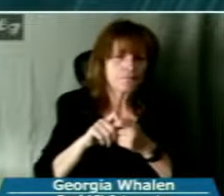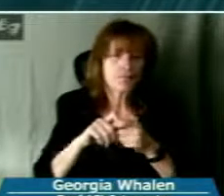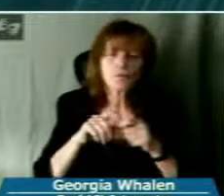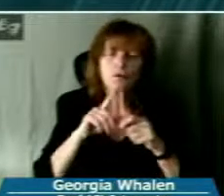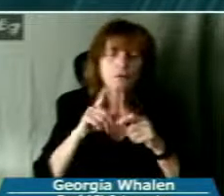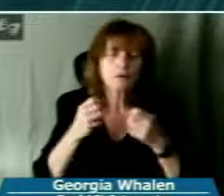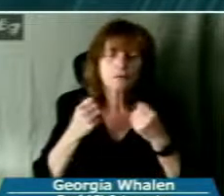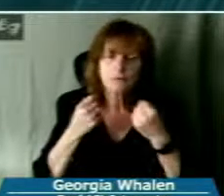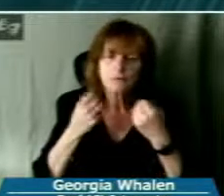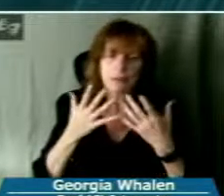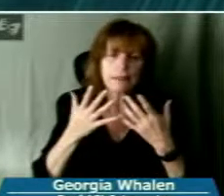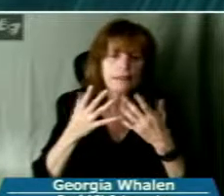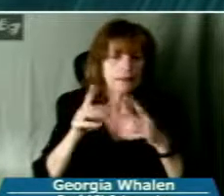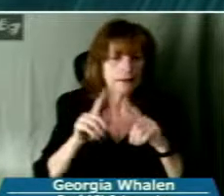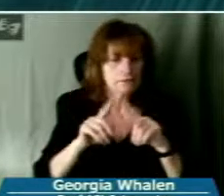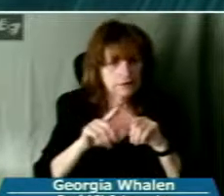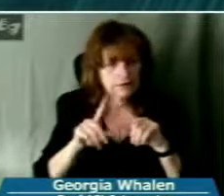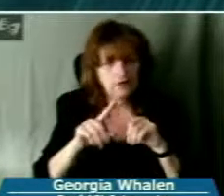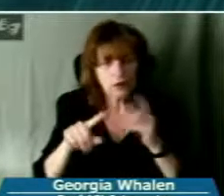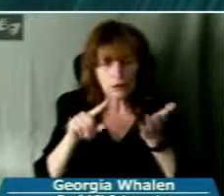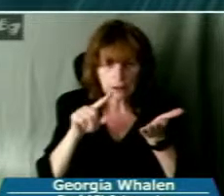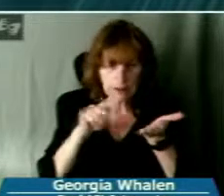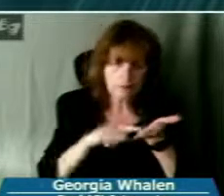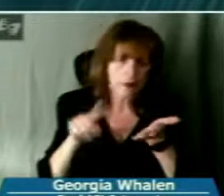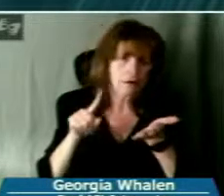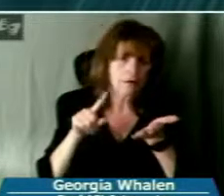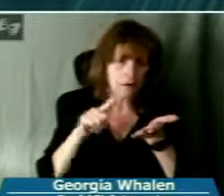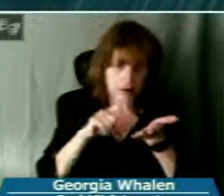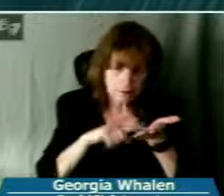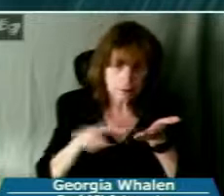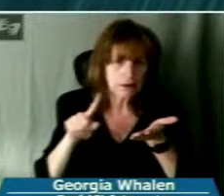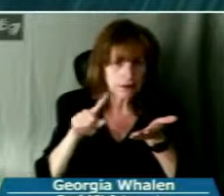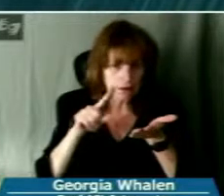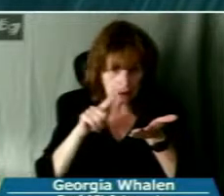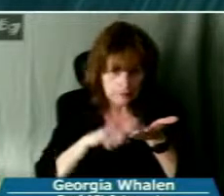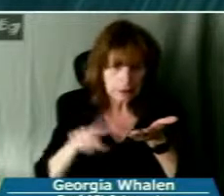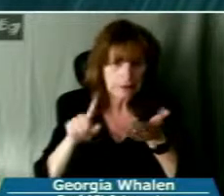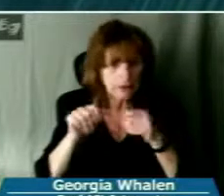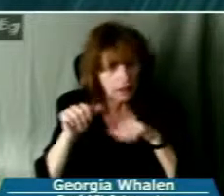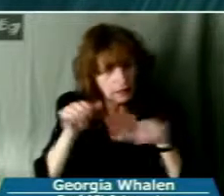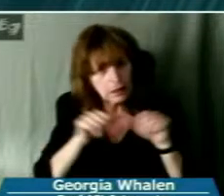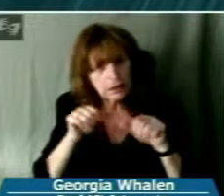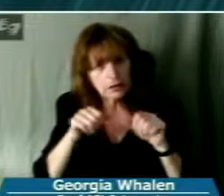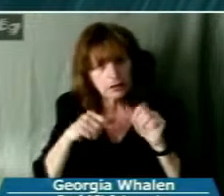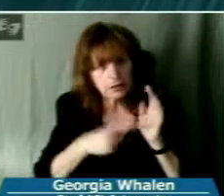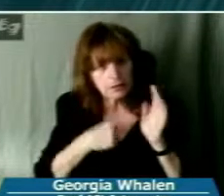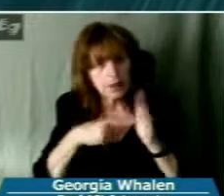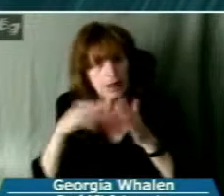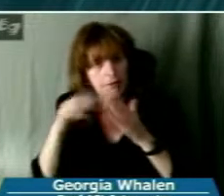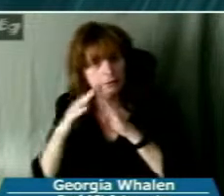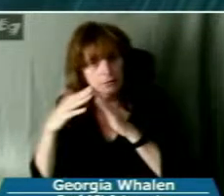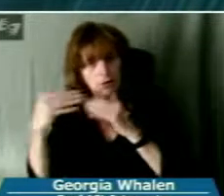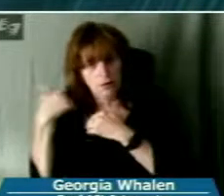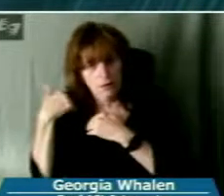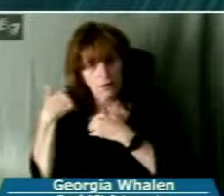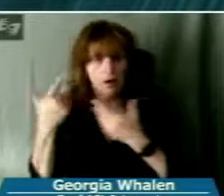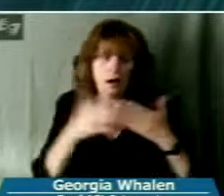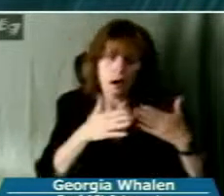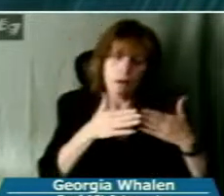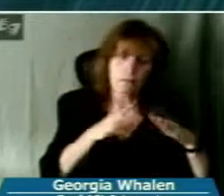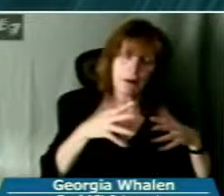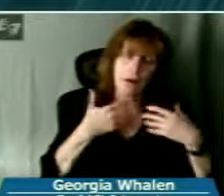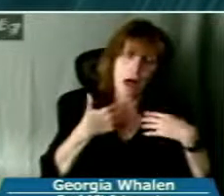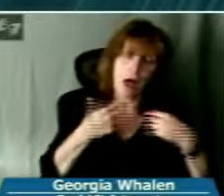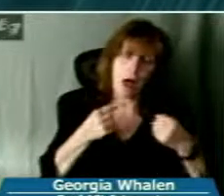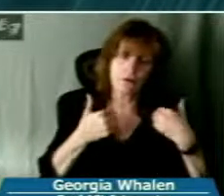So we started off doing assessments that were city driven and public health services driven in terms of going to each of